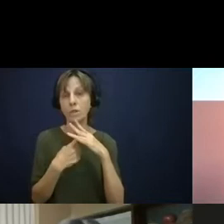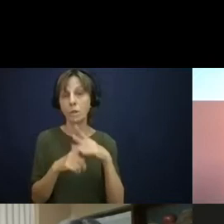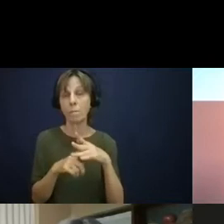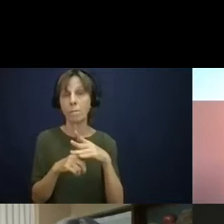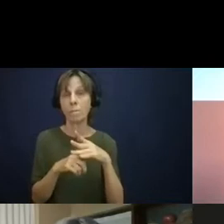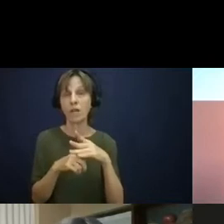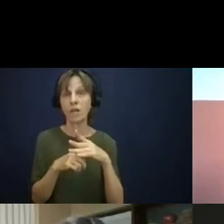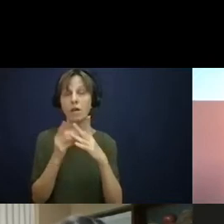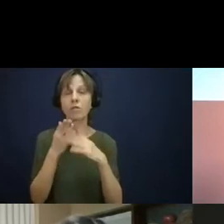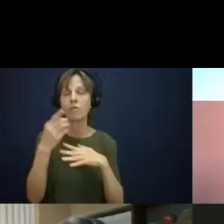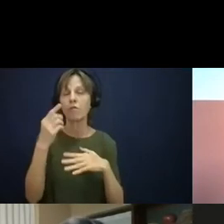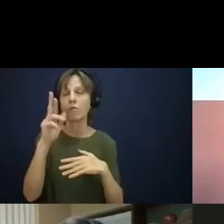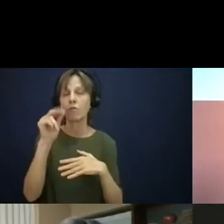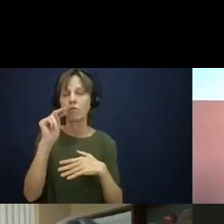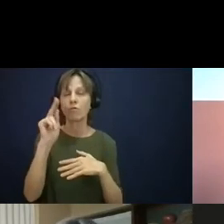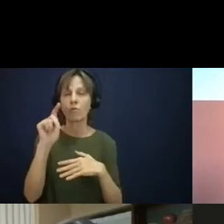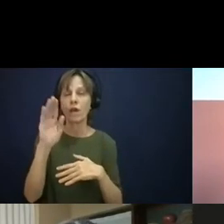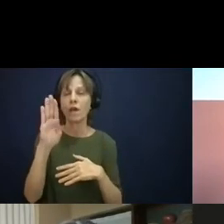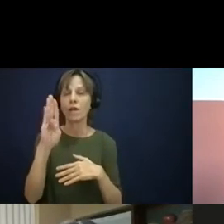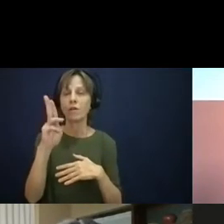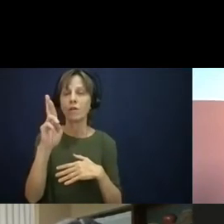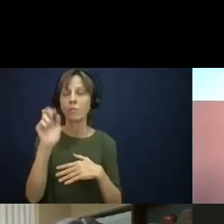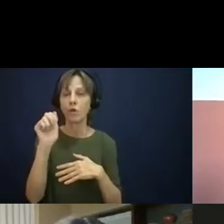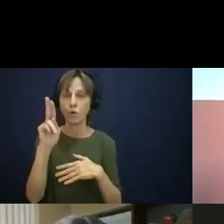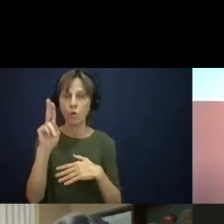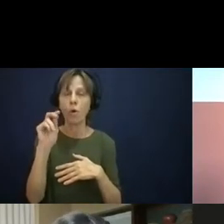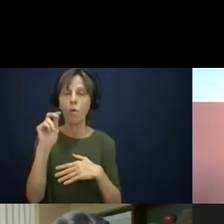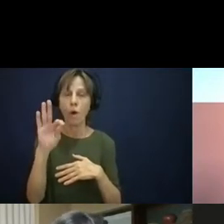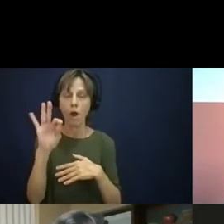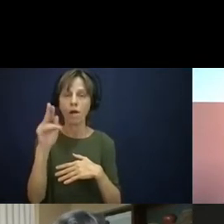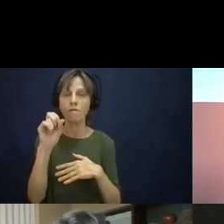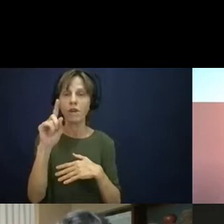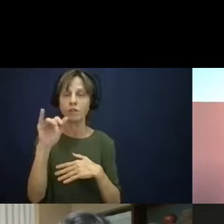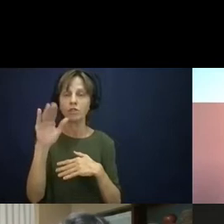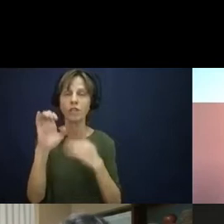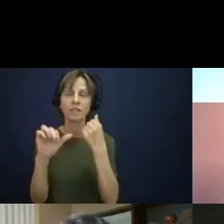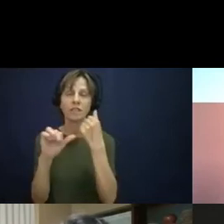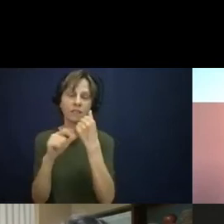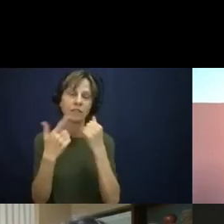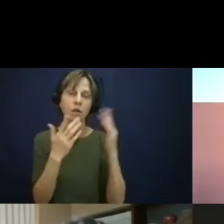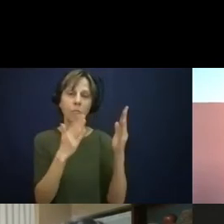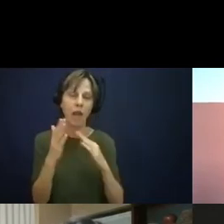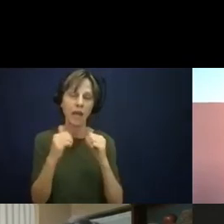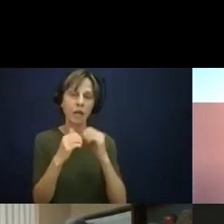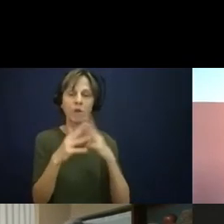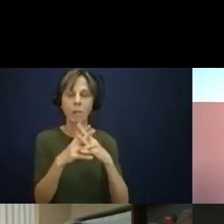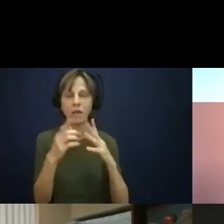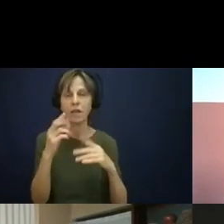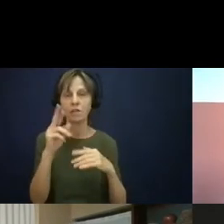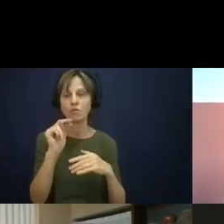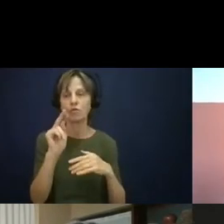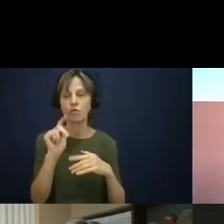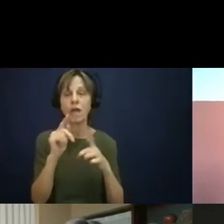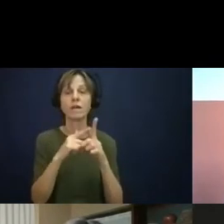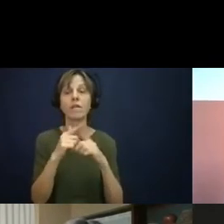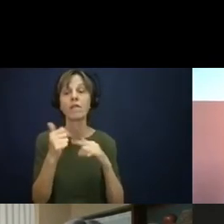through a grant from the Bureau of Justice Assistance. We got a planning and implementation grant. And then a few years later, we